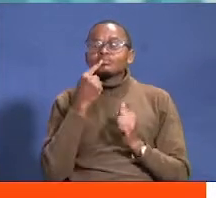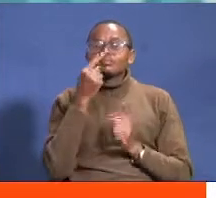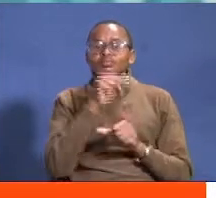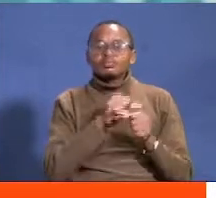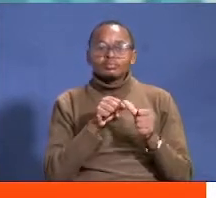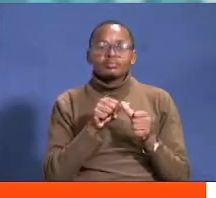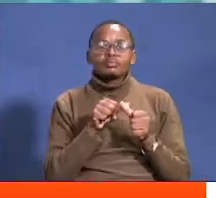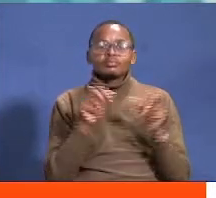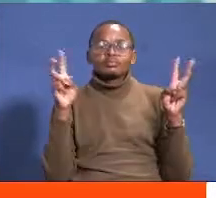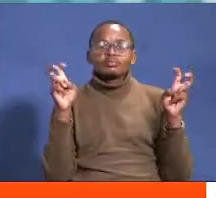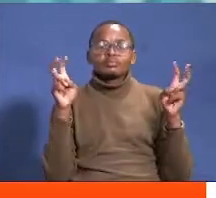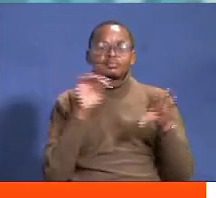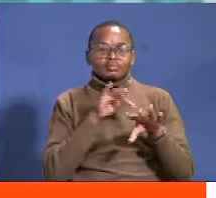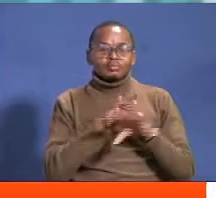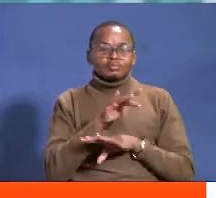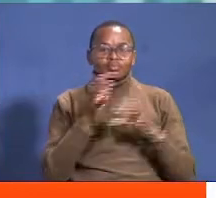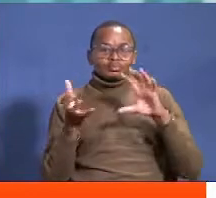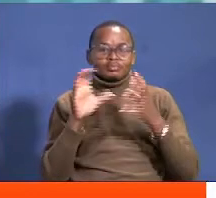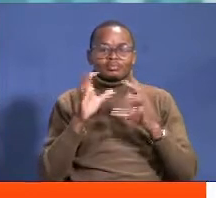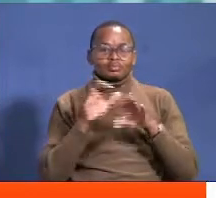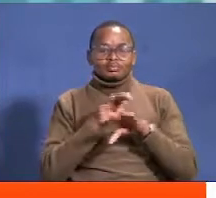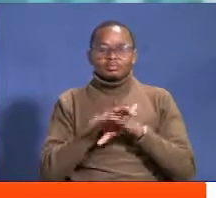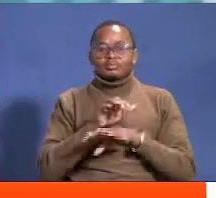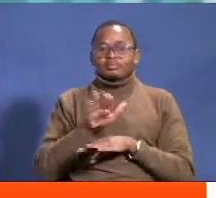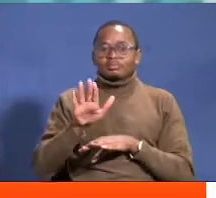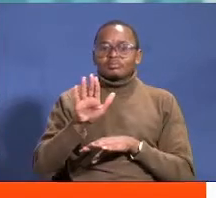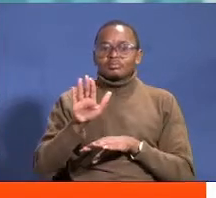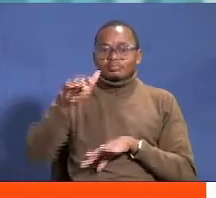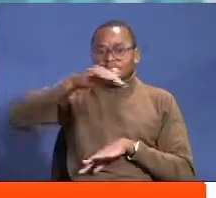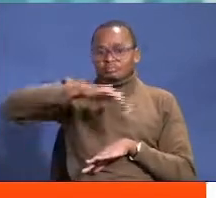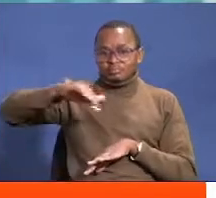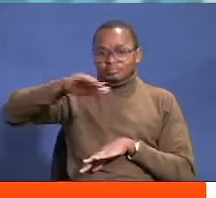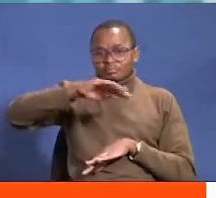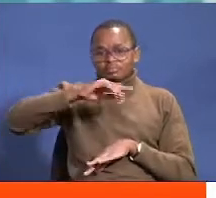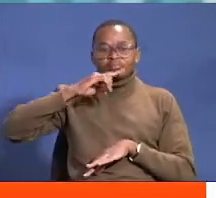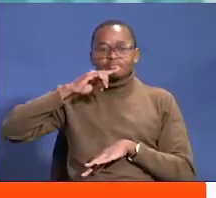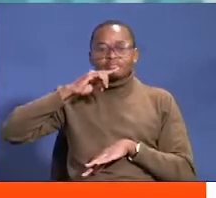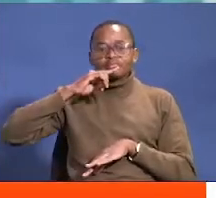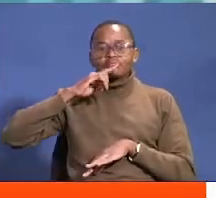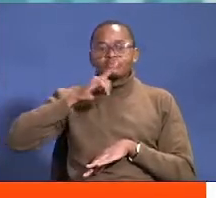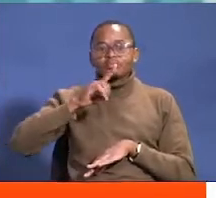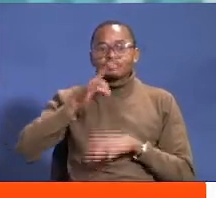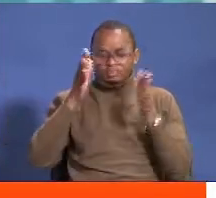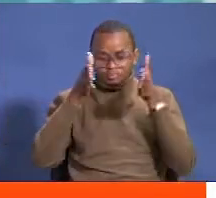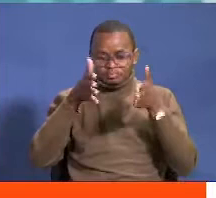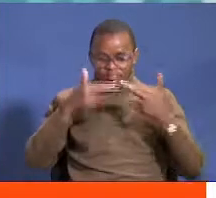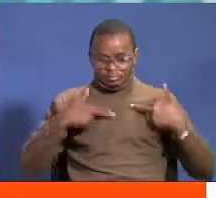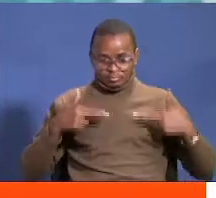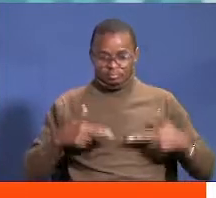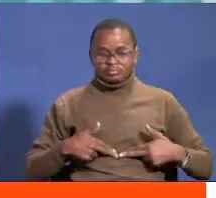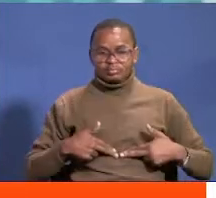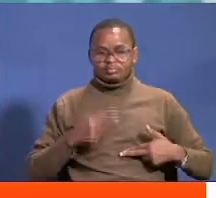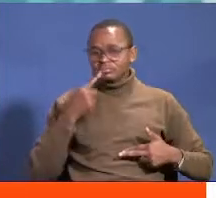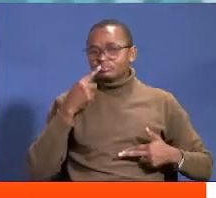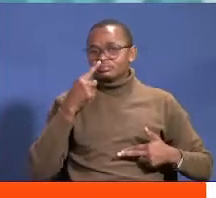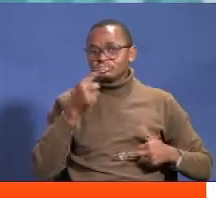about issues of effects of climate change on their ecosystem. They are told about their personal health, and of course they are